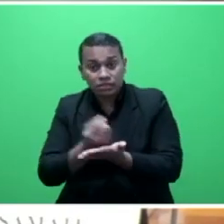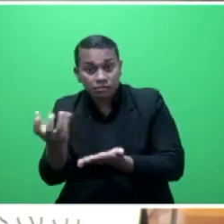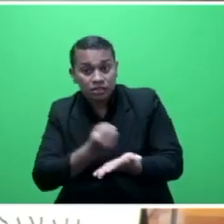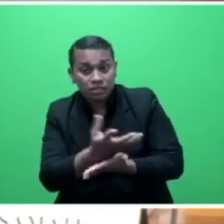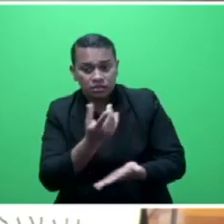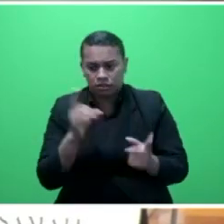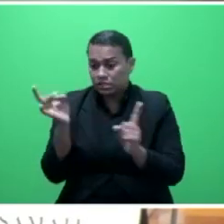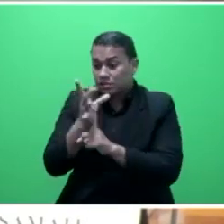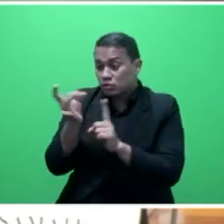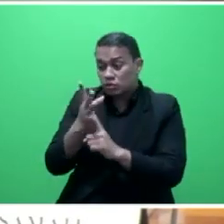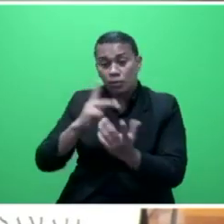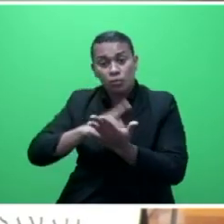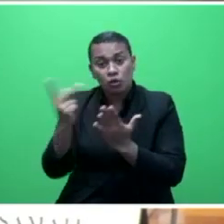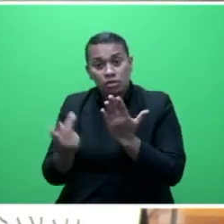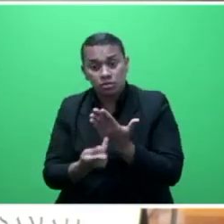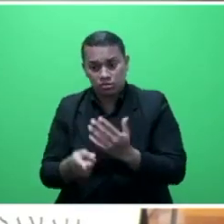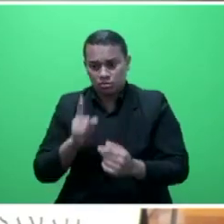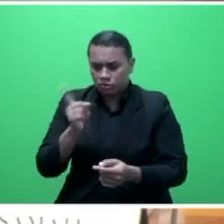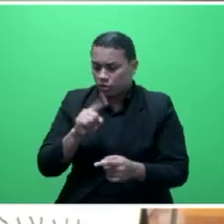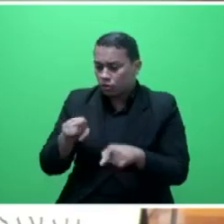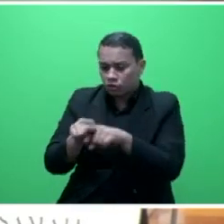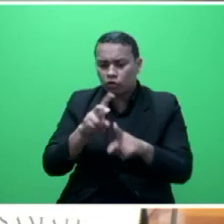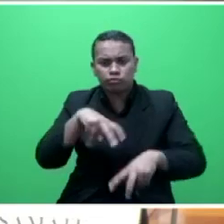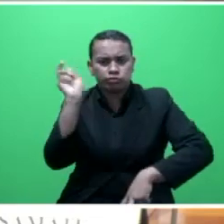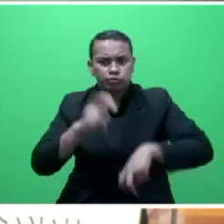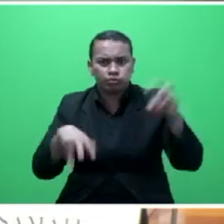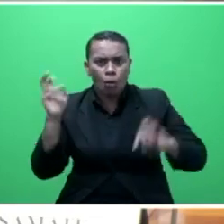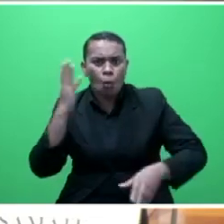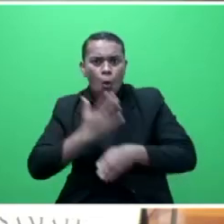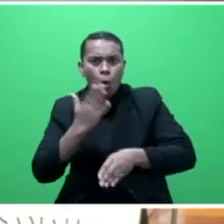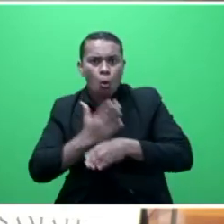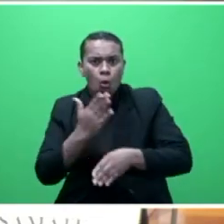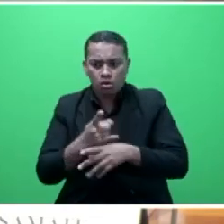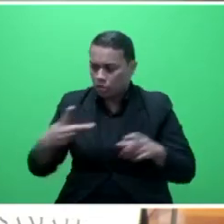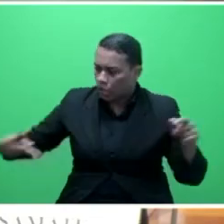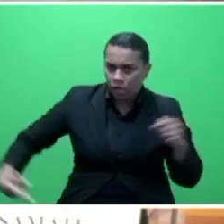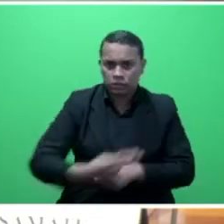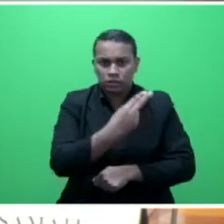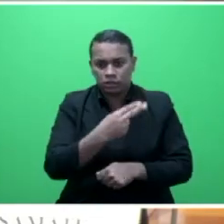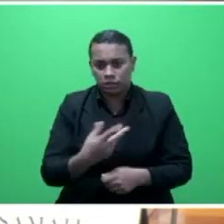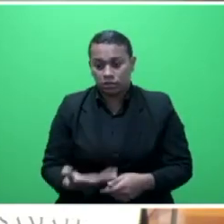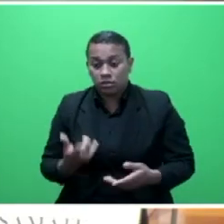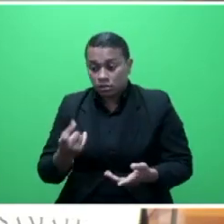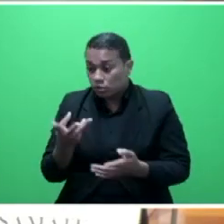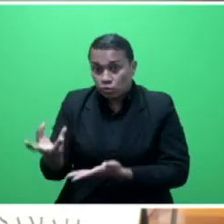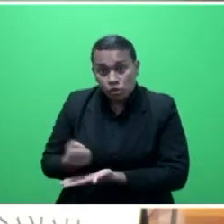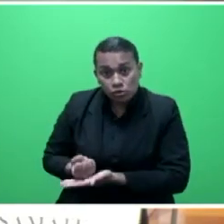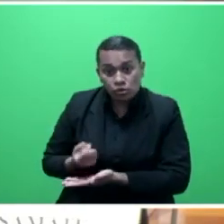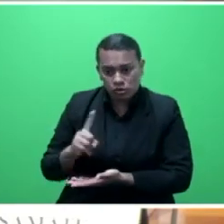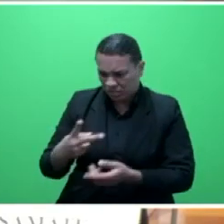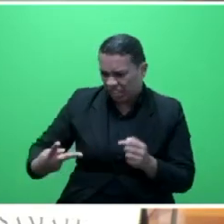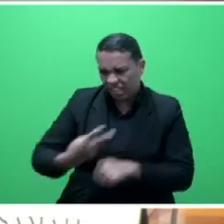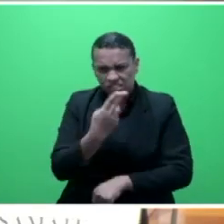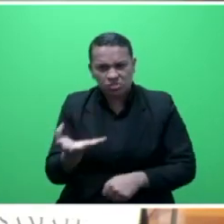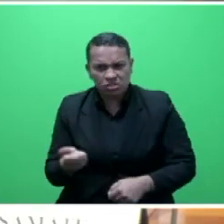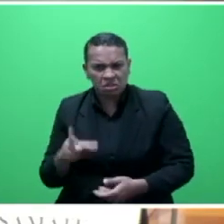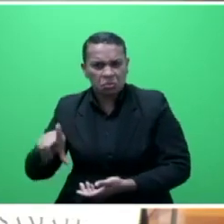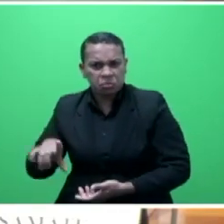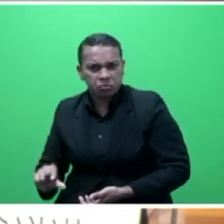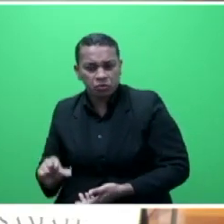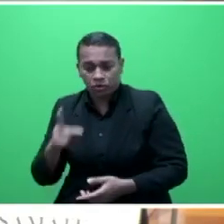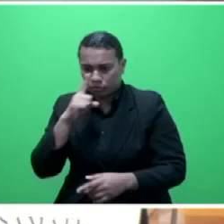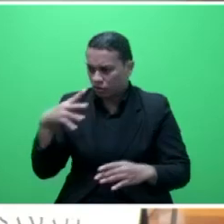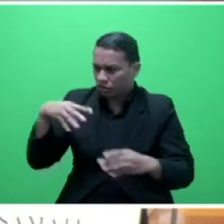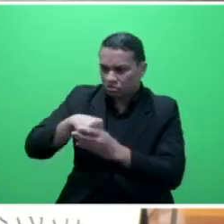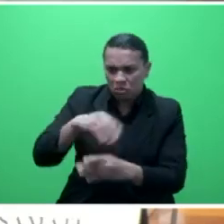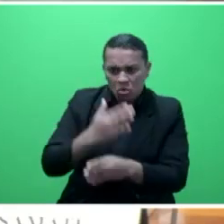COVID-19 means cutting jobs and cutting salaries. It means cutting off Fijians from essential services. It means cutting education, healthcare,